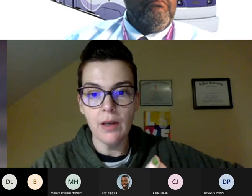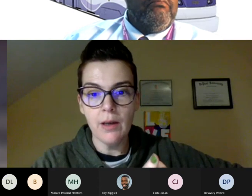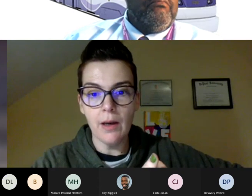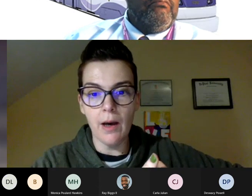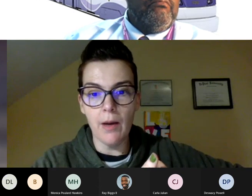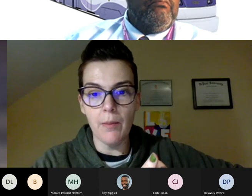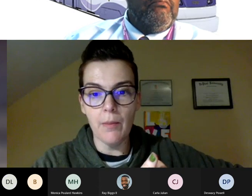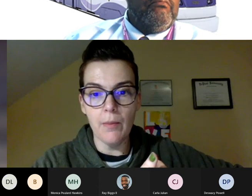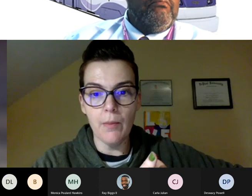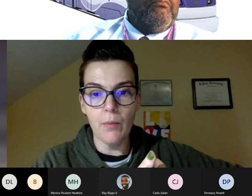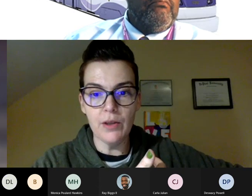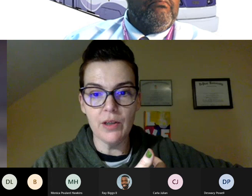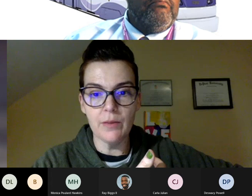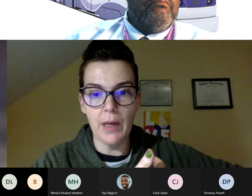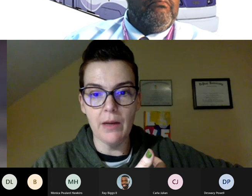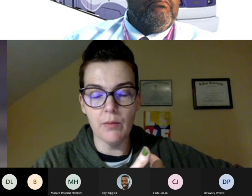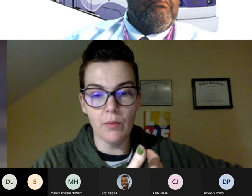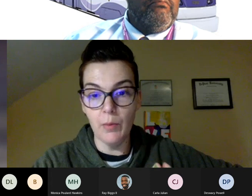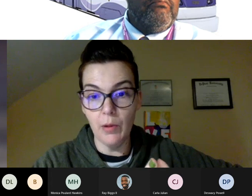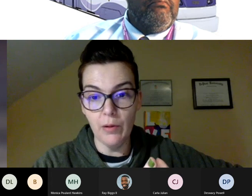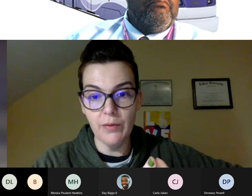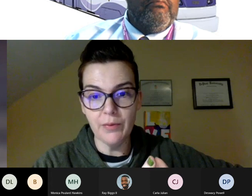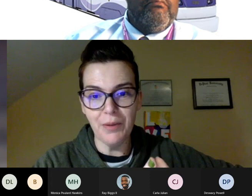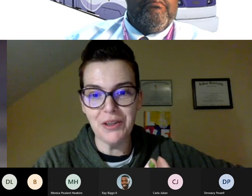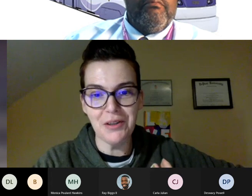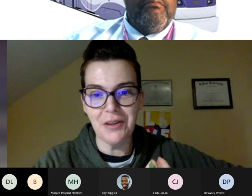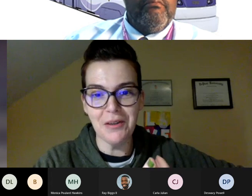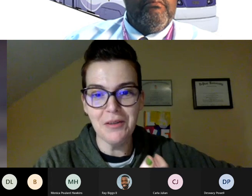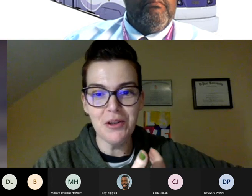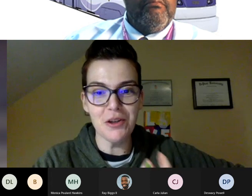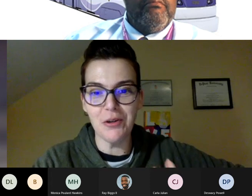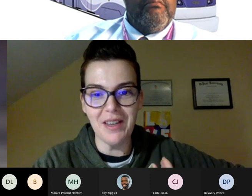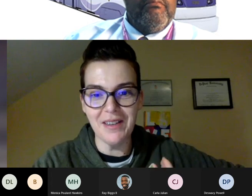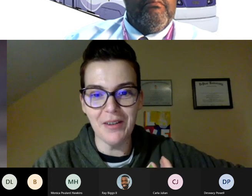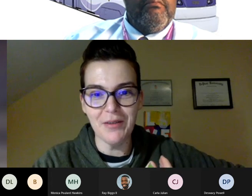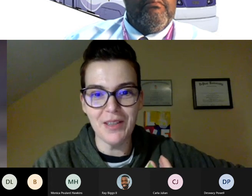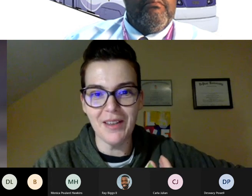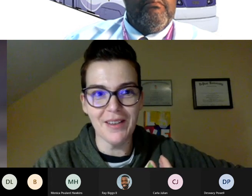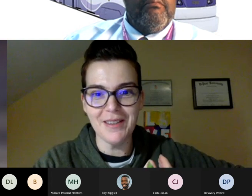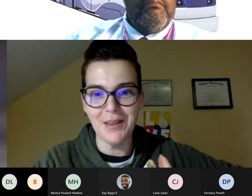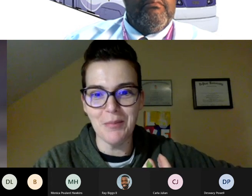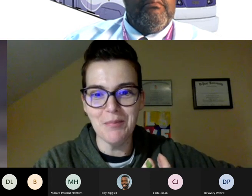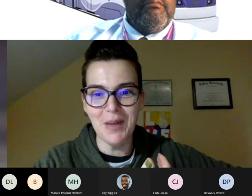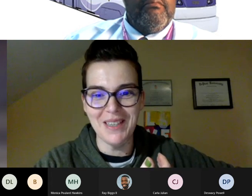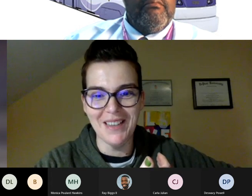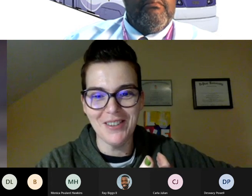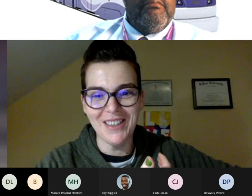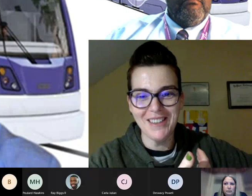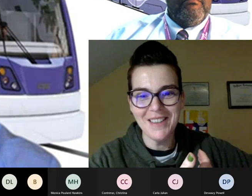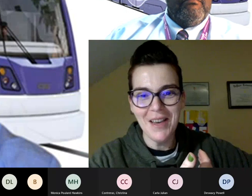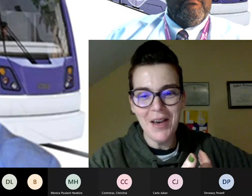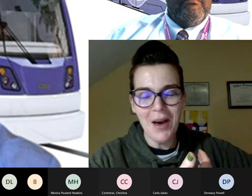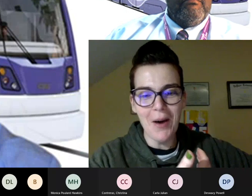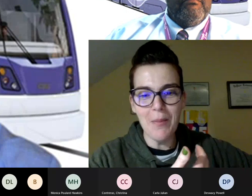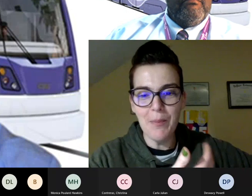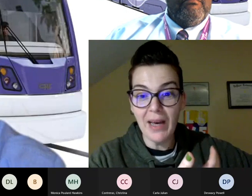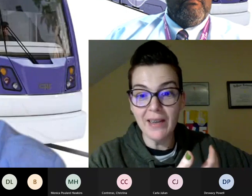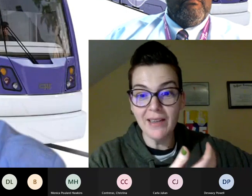construction. Which has been removed, much to the chagrin of cyclists and